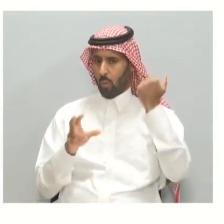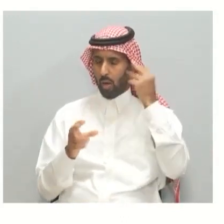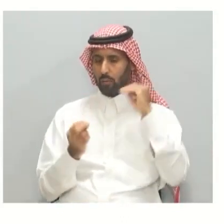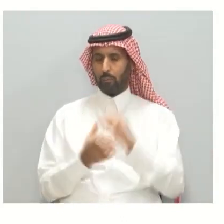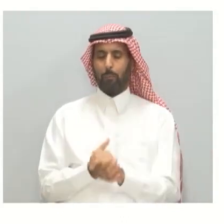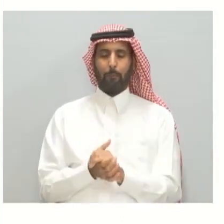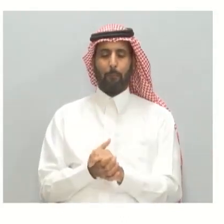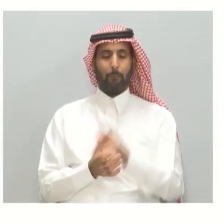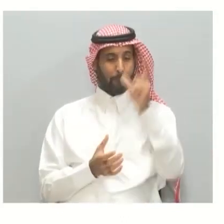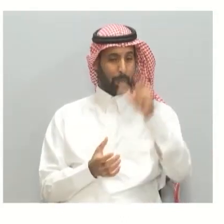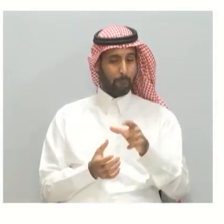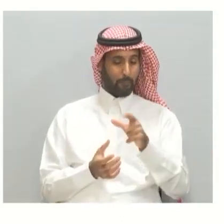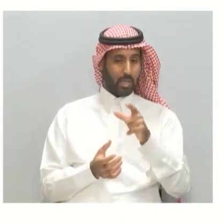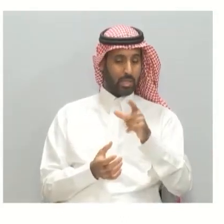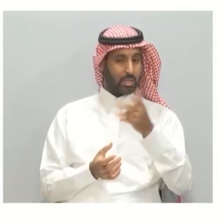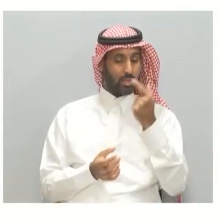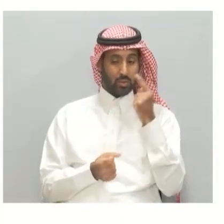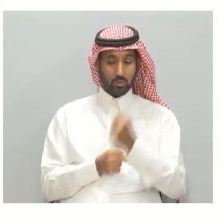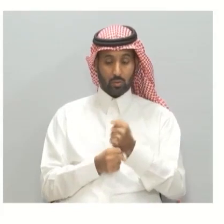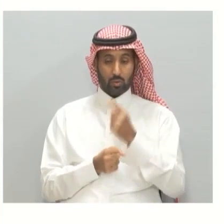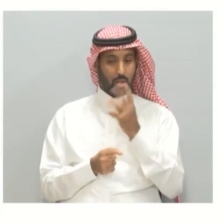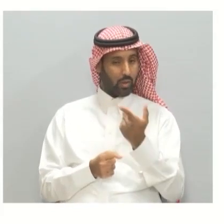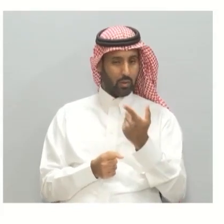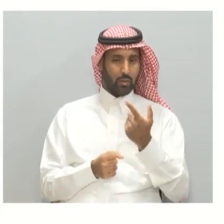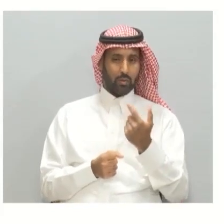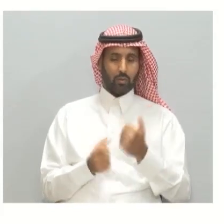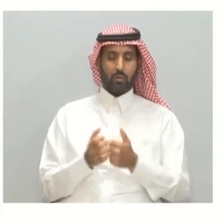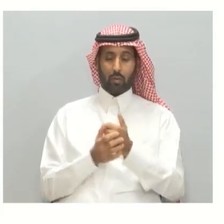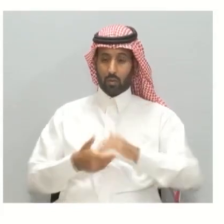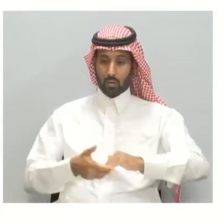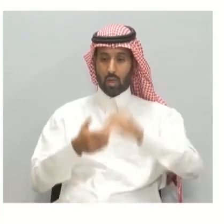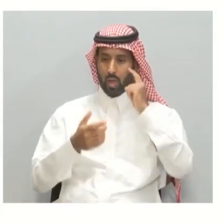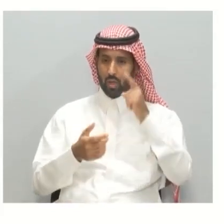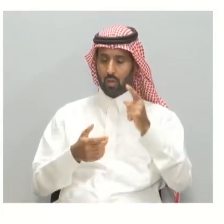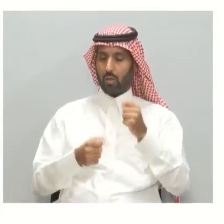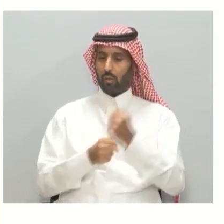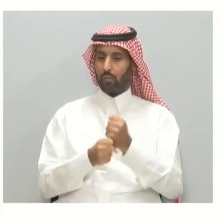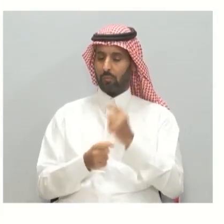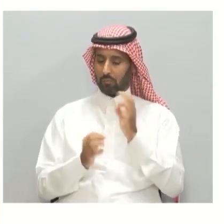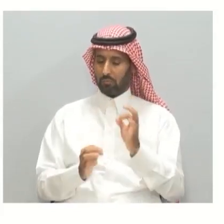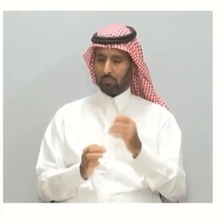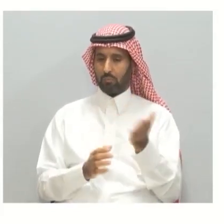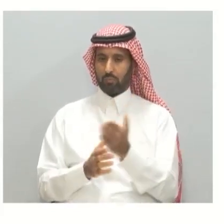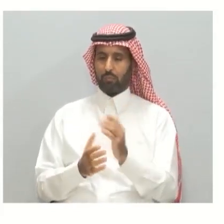job. Personal characteristics that would help you perform the job effectively.